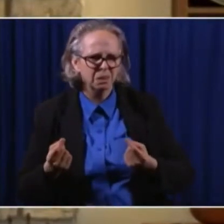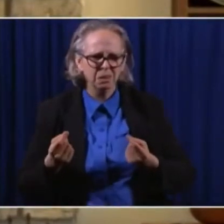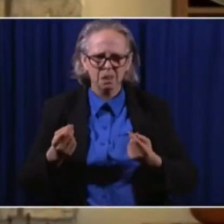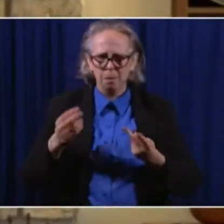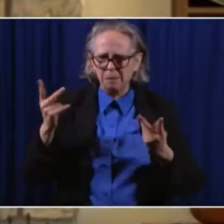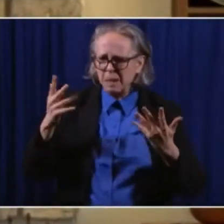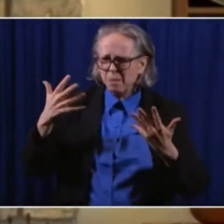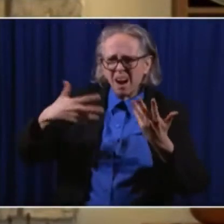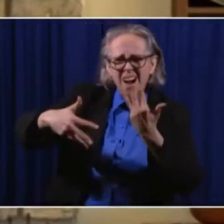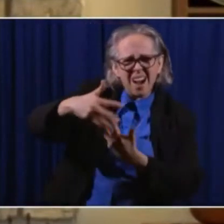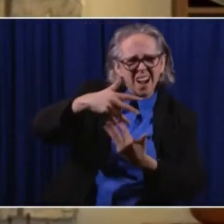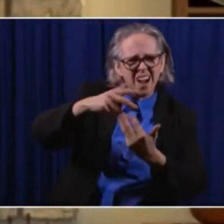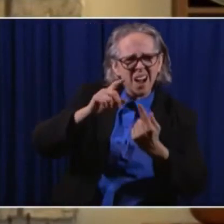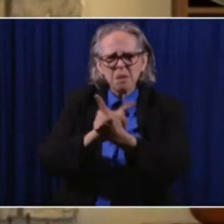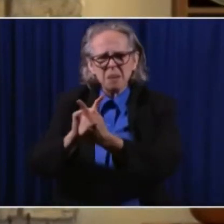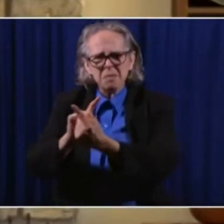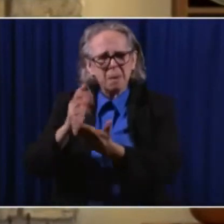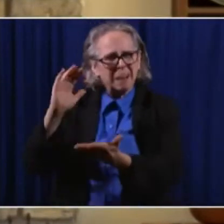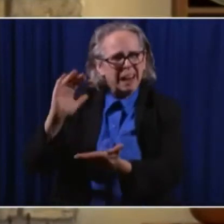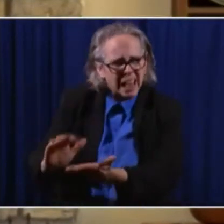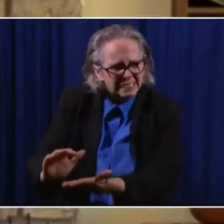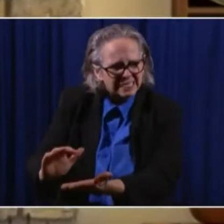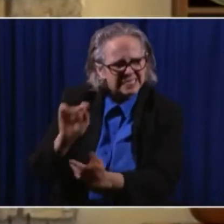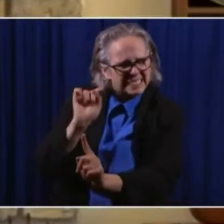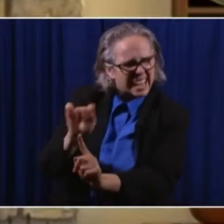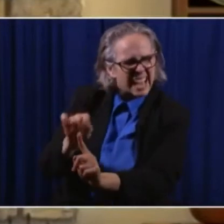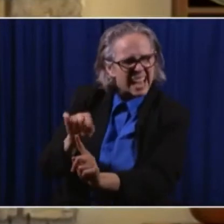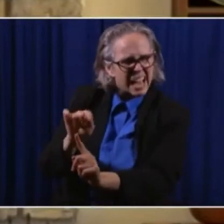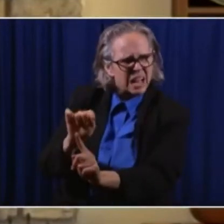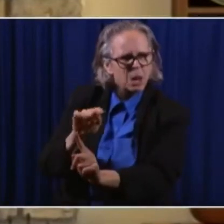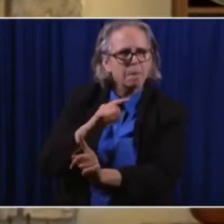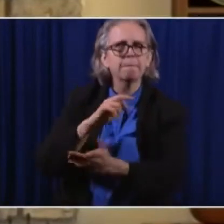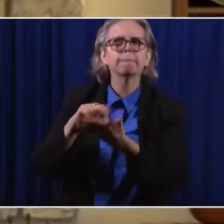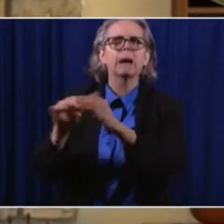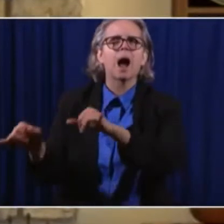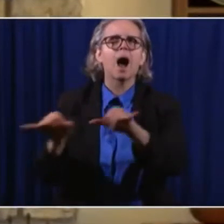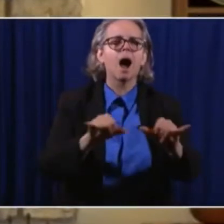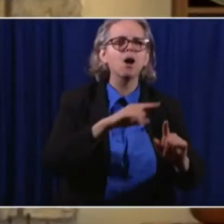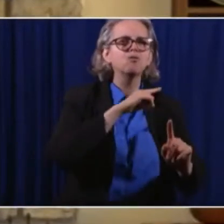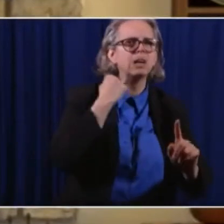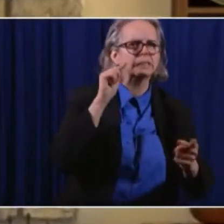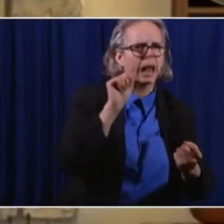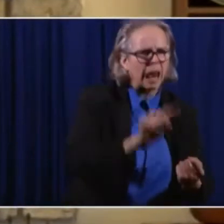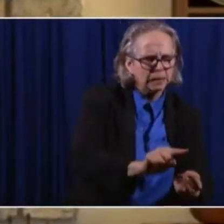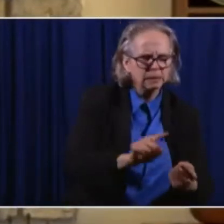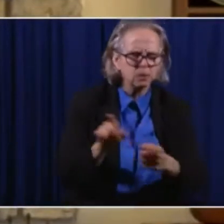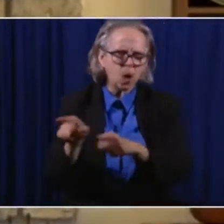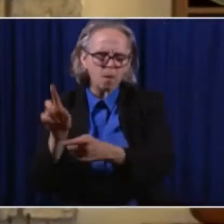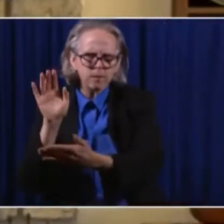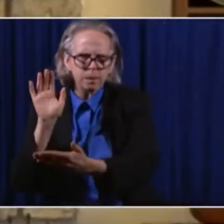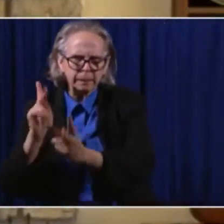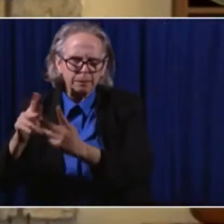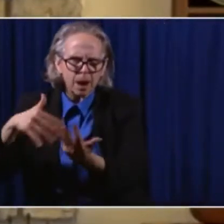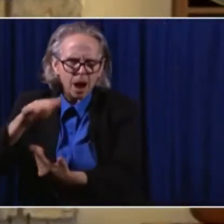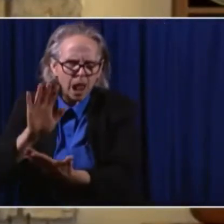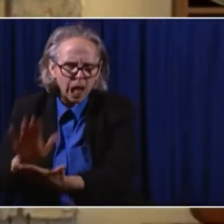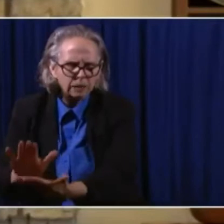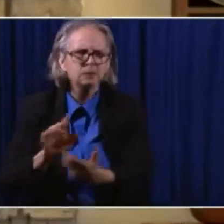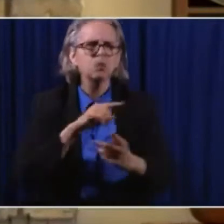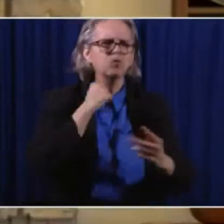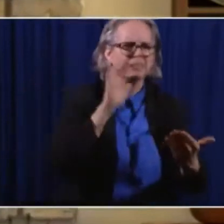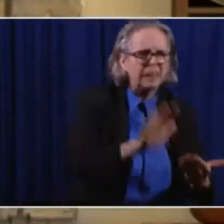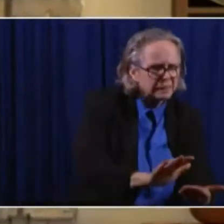that we reduce the chances of getting the virus, and we reduce the chances of spreading the virus if we unknowingly